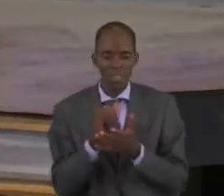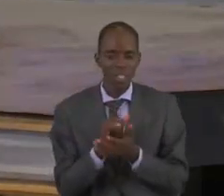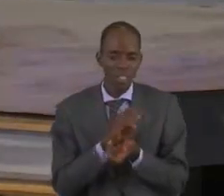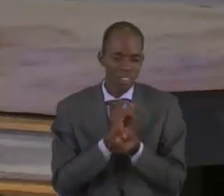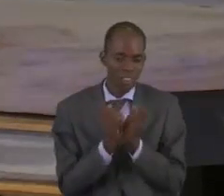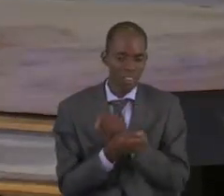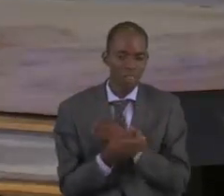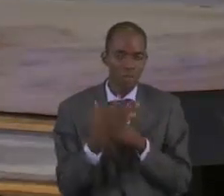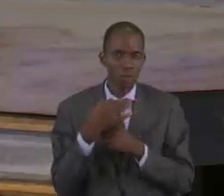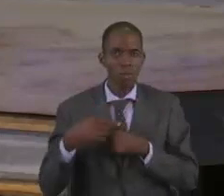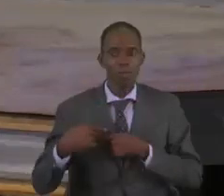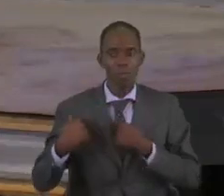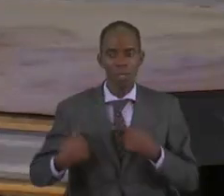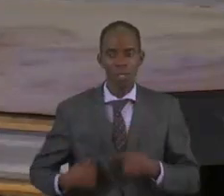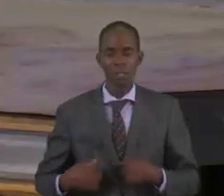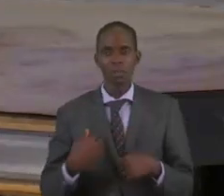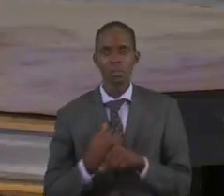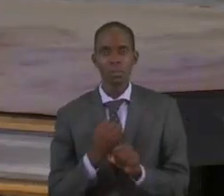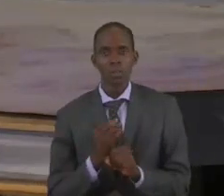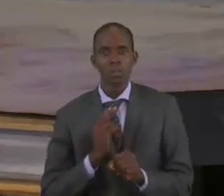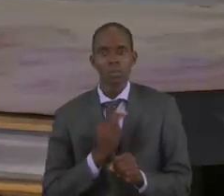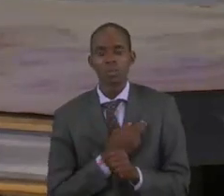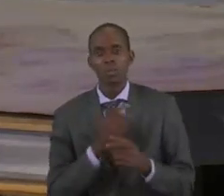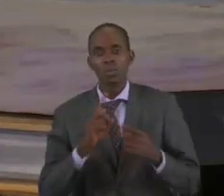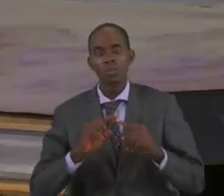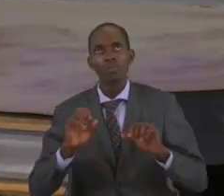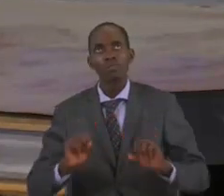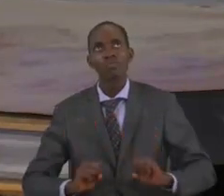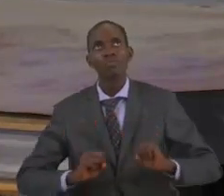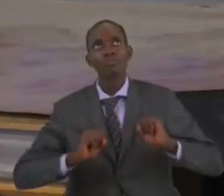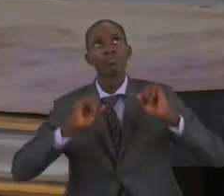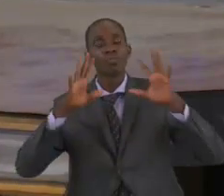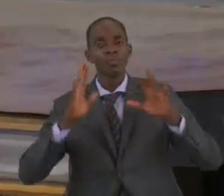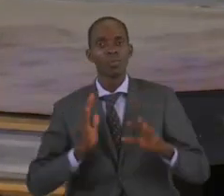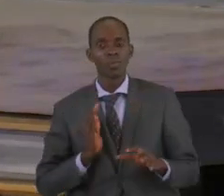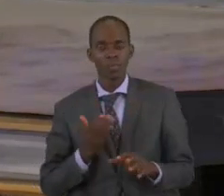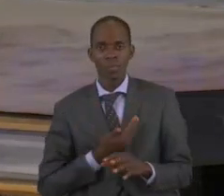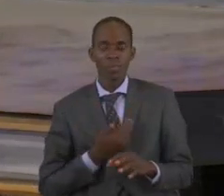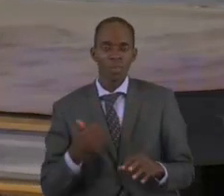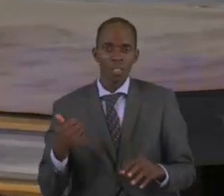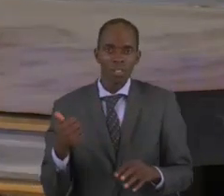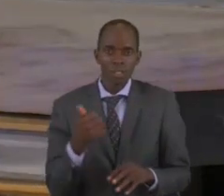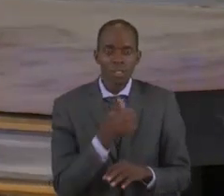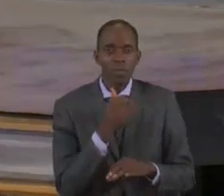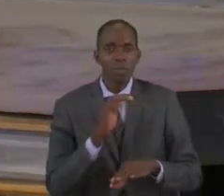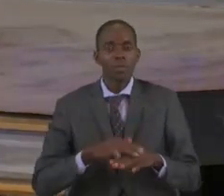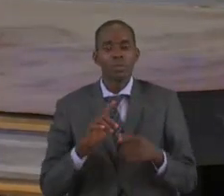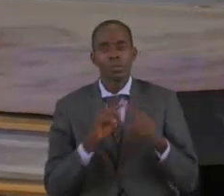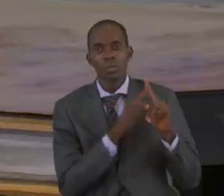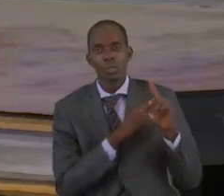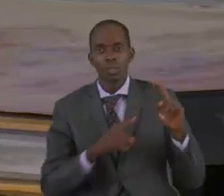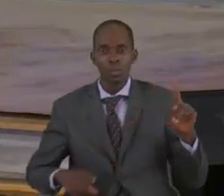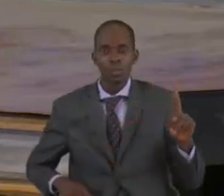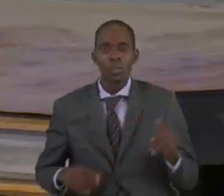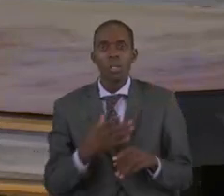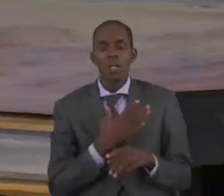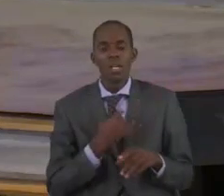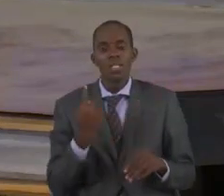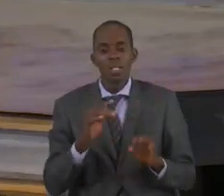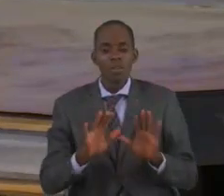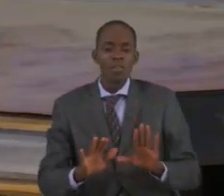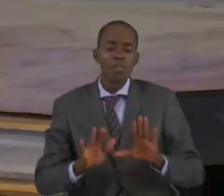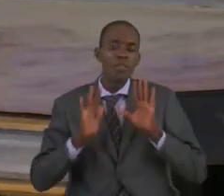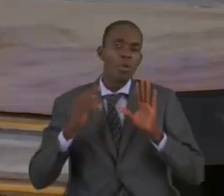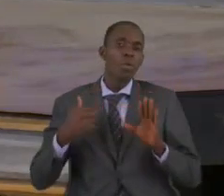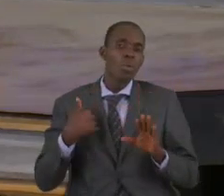transformation of heart makes us to devote ourselves unto the Lord. And the fears we used to